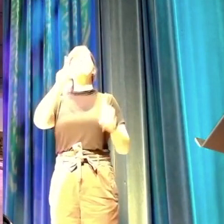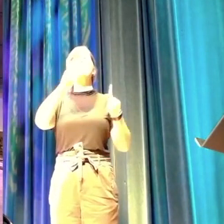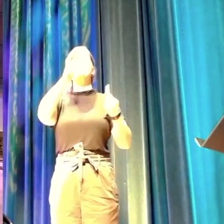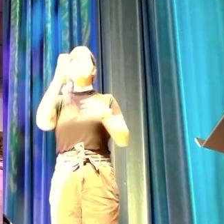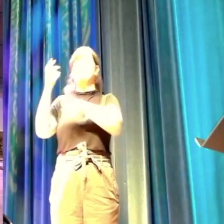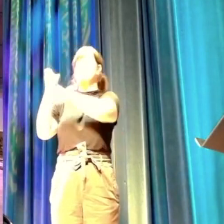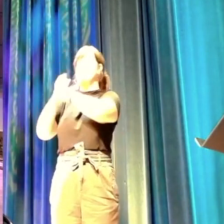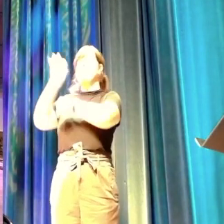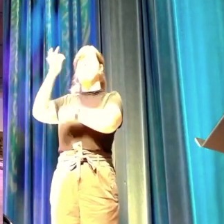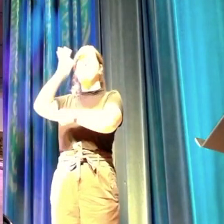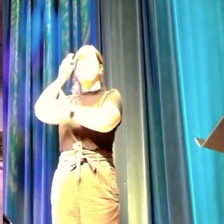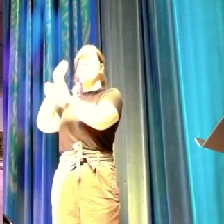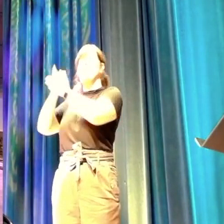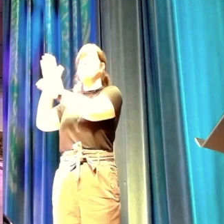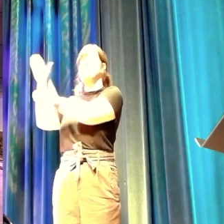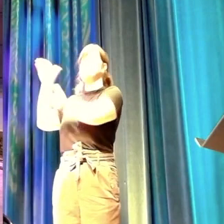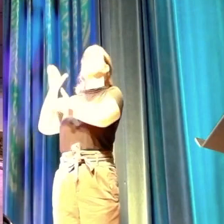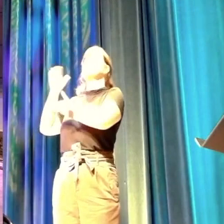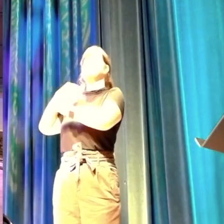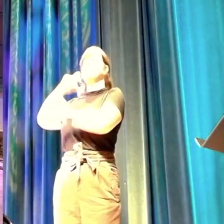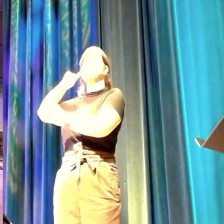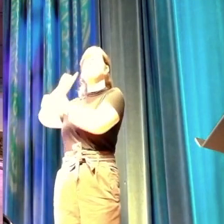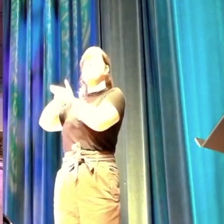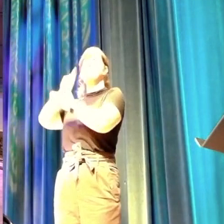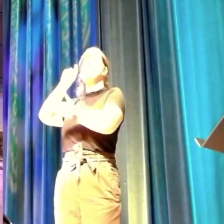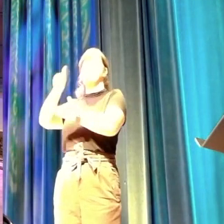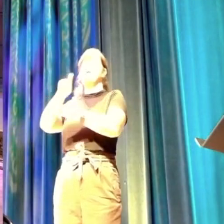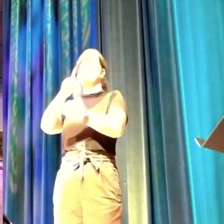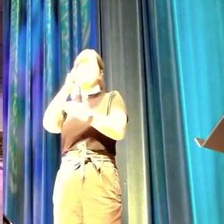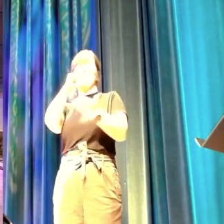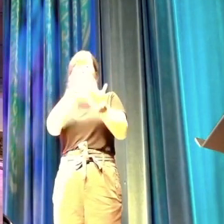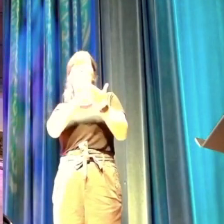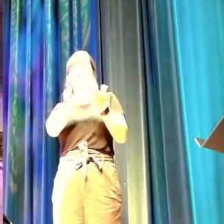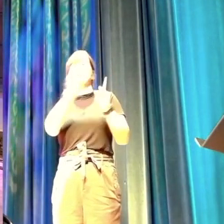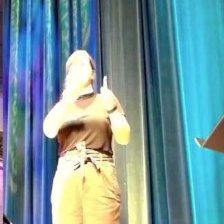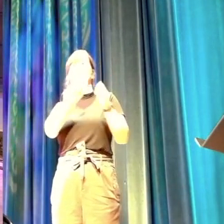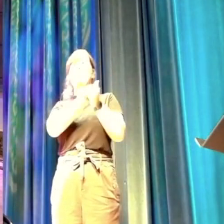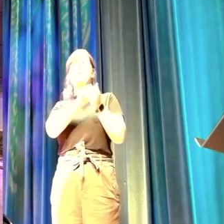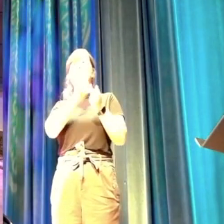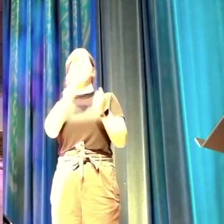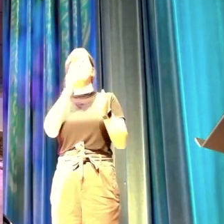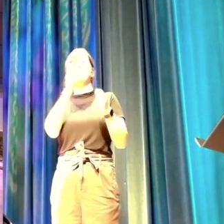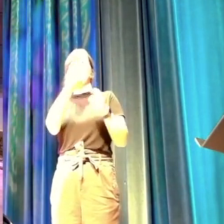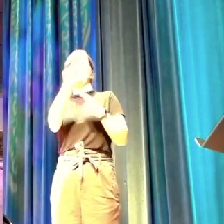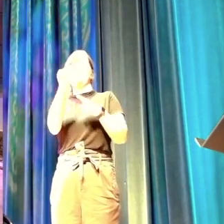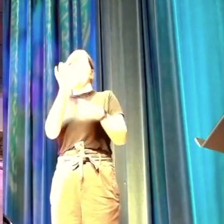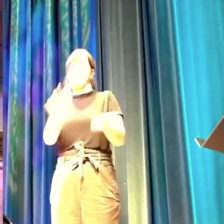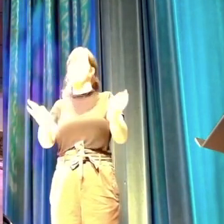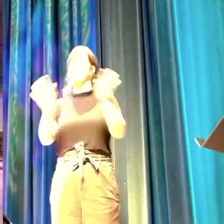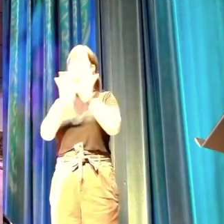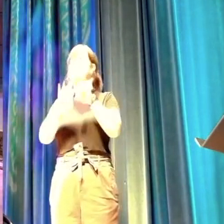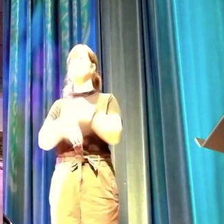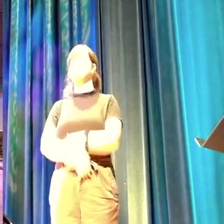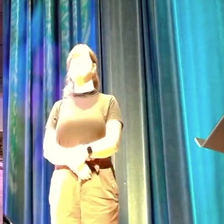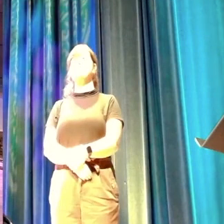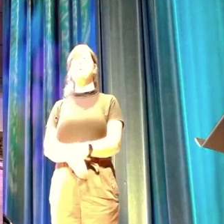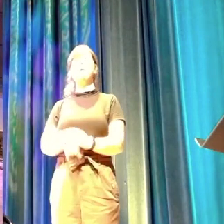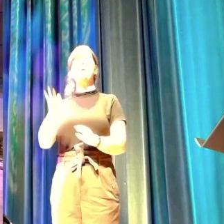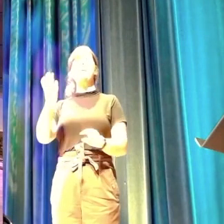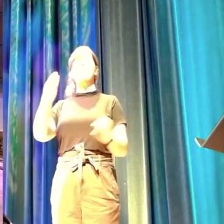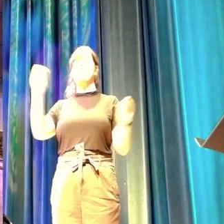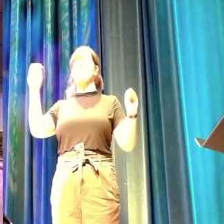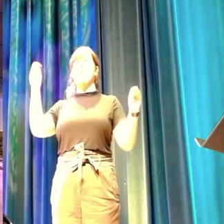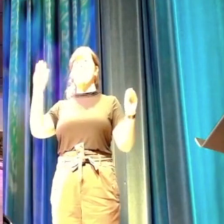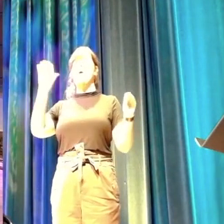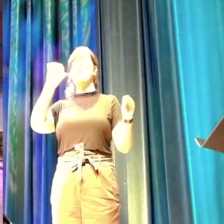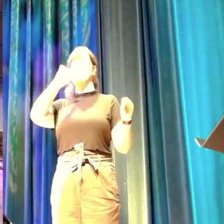funding, they have to recognize individuals with disabilities. That is important. If there's no one to